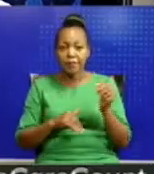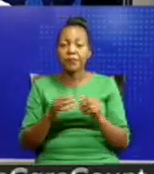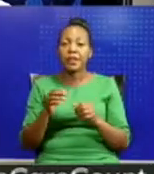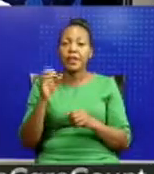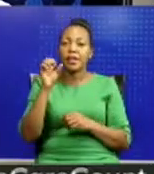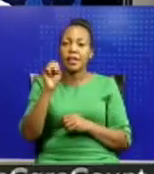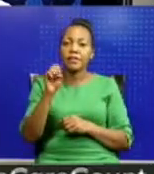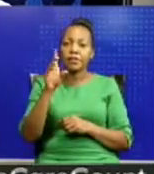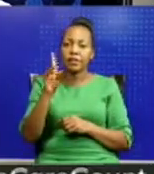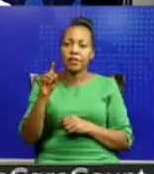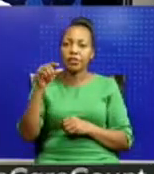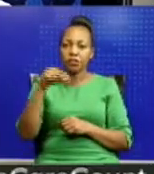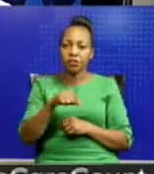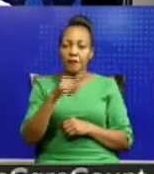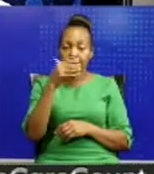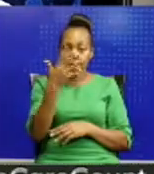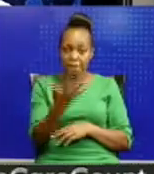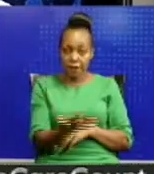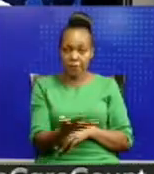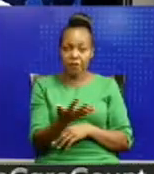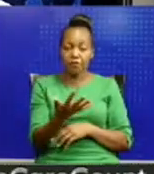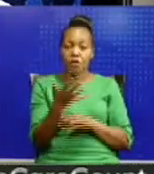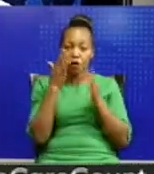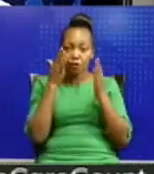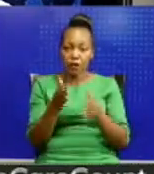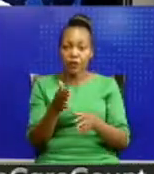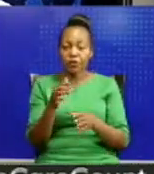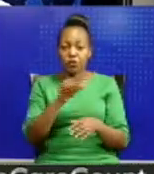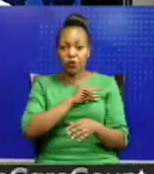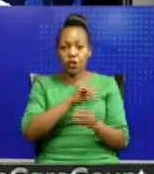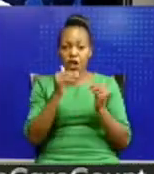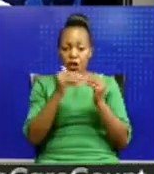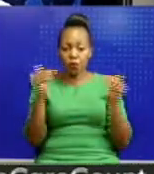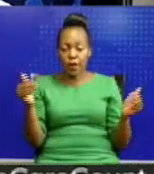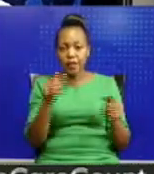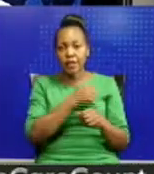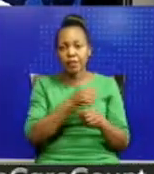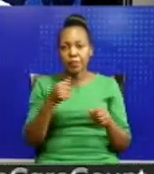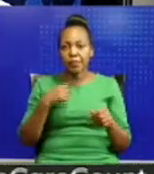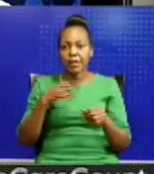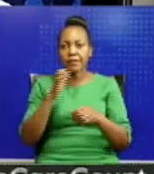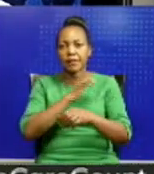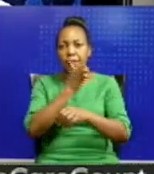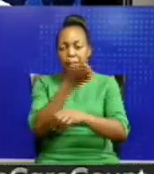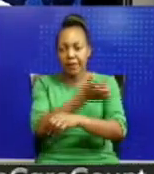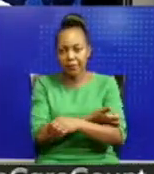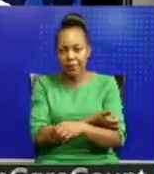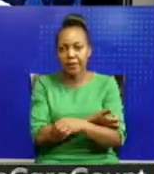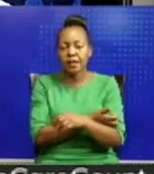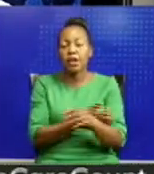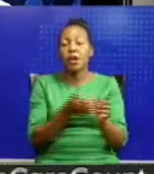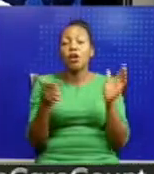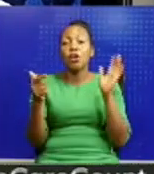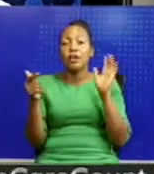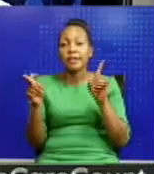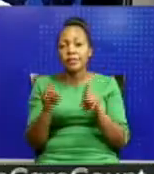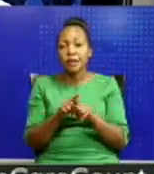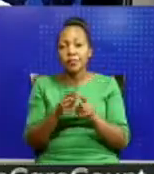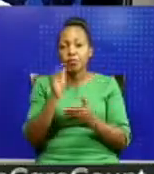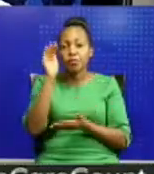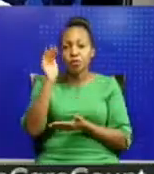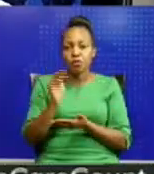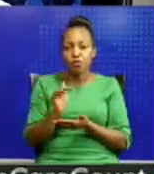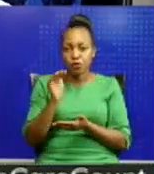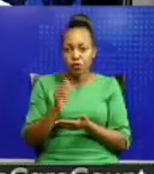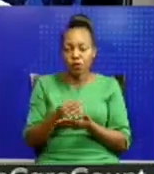5, which is looking at gender equality and women's empowerment, and the target 5.4, which is looking at reducing